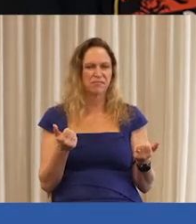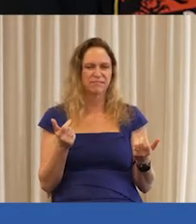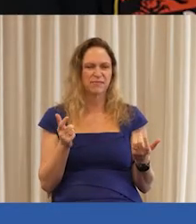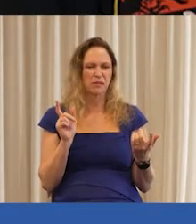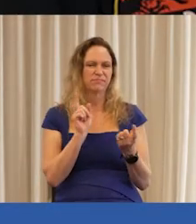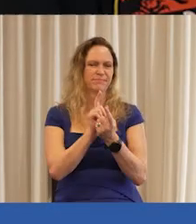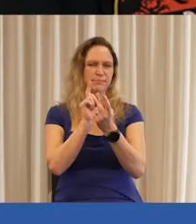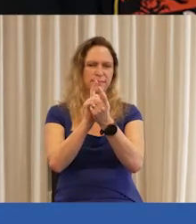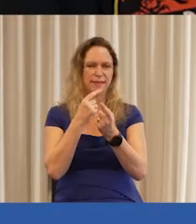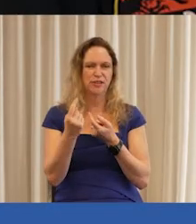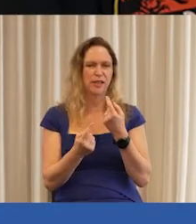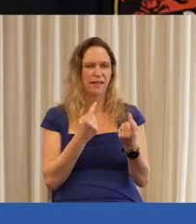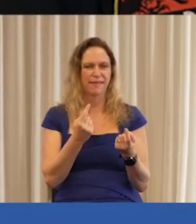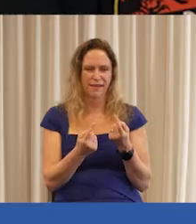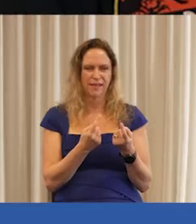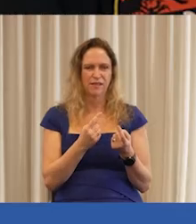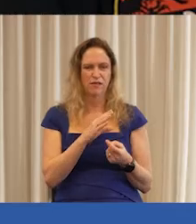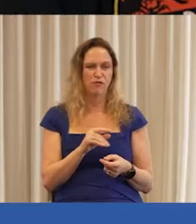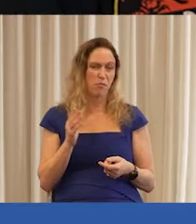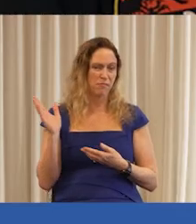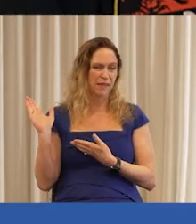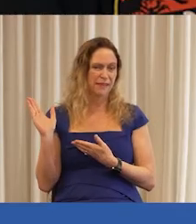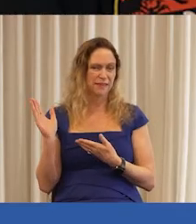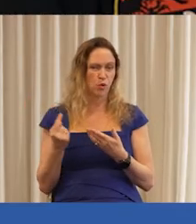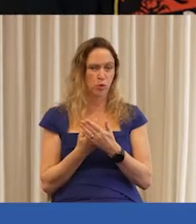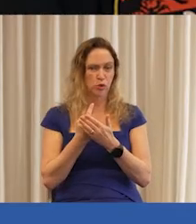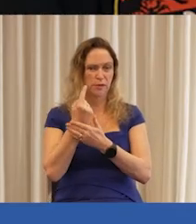yeah, and the band here. And then from that,